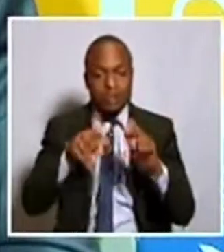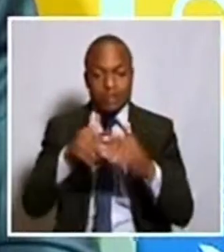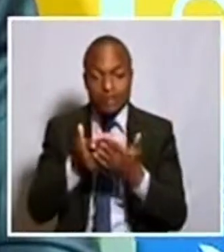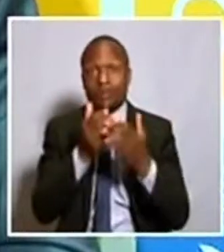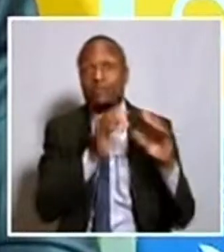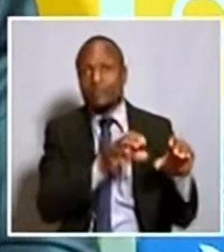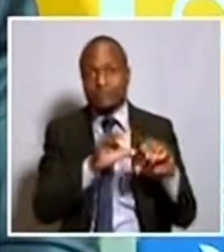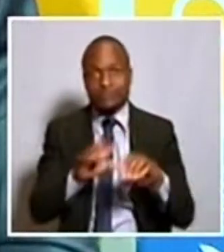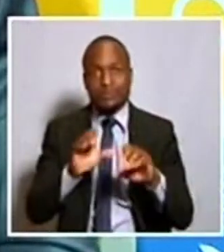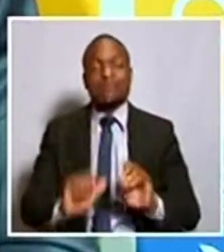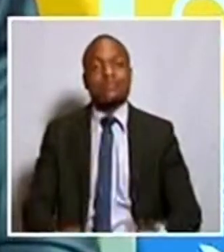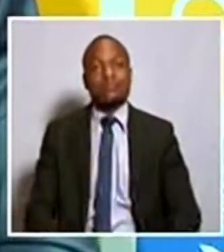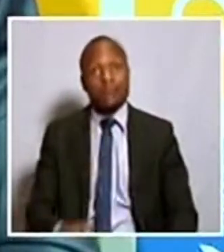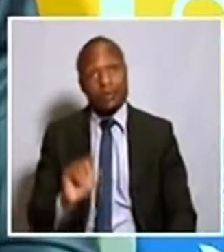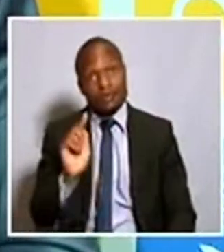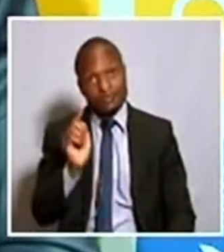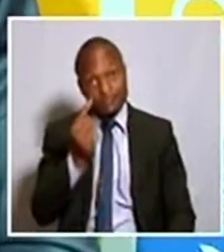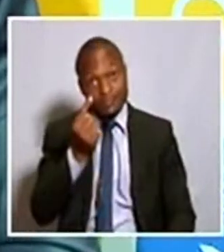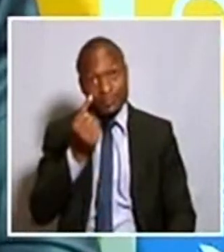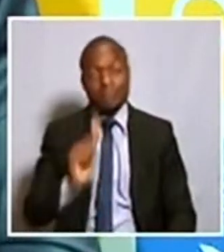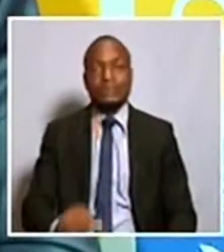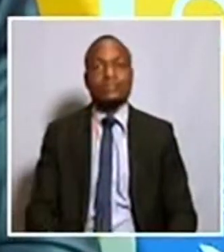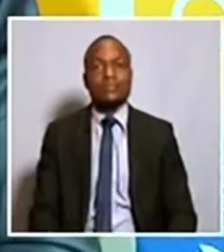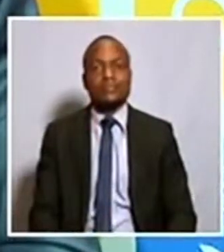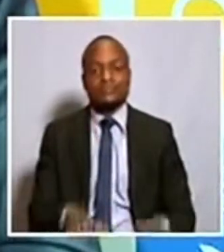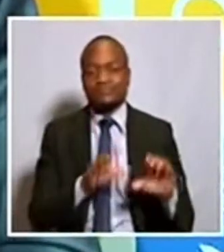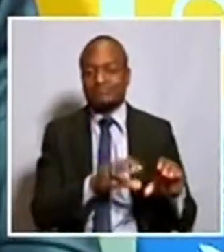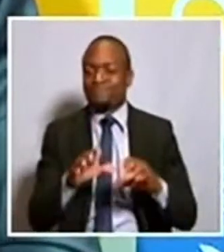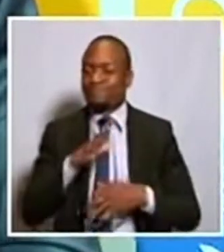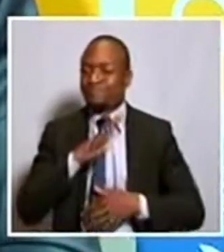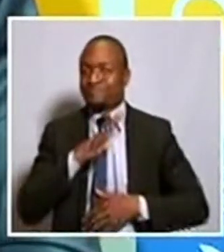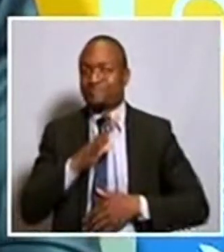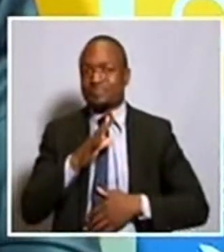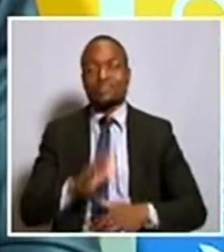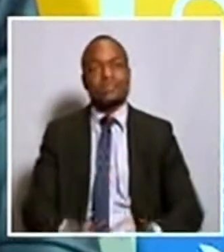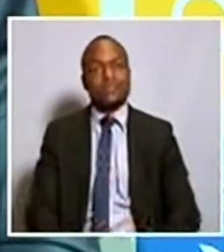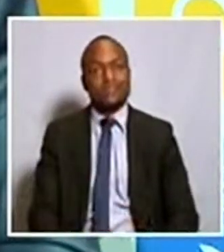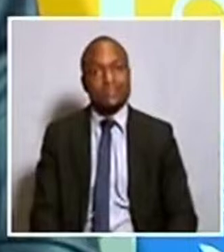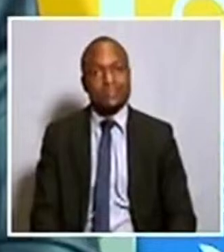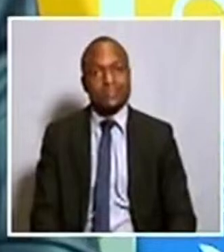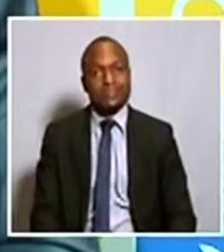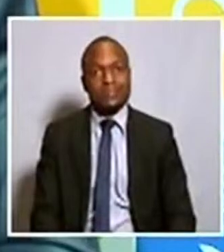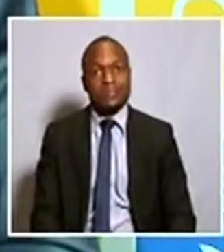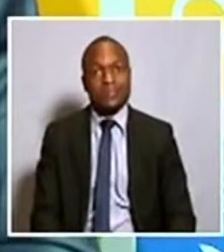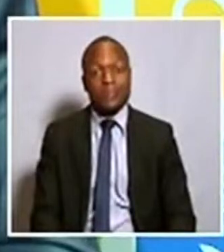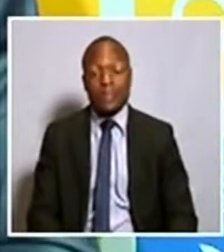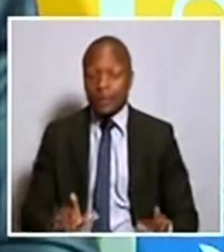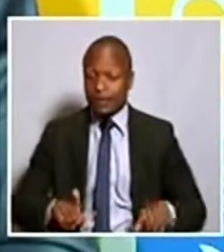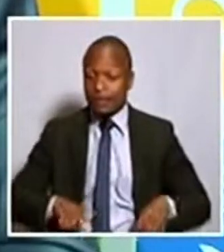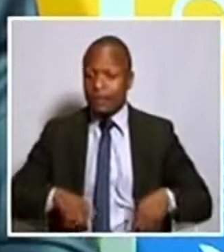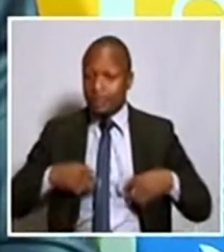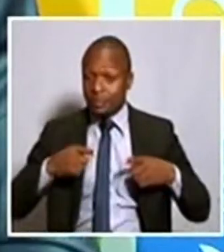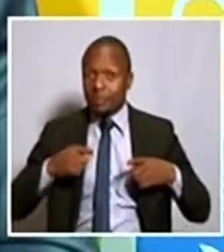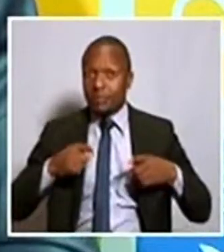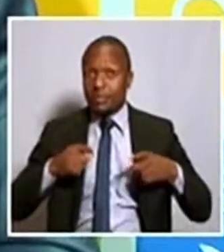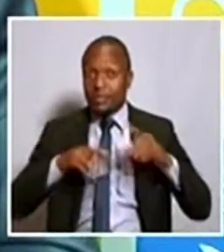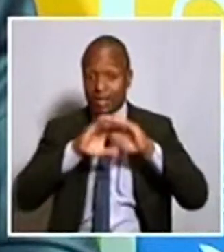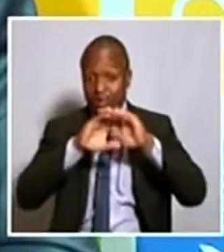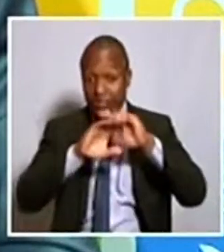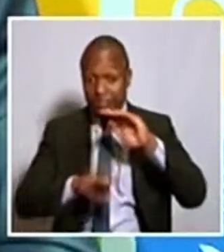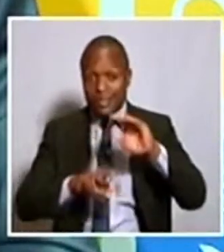doing is that, first of all, we are doing very well in life below